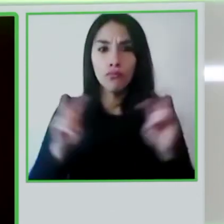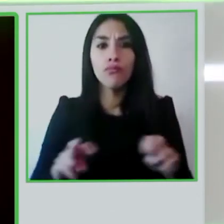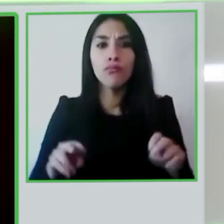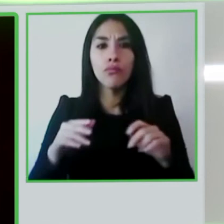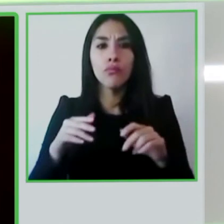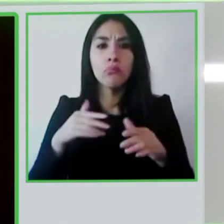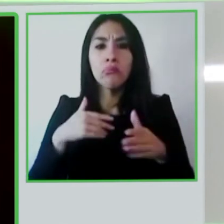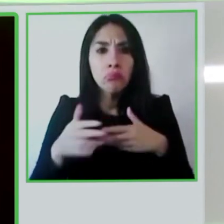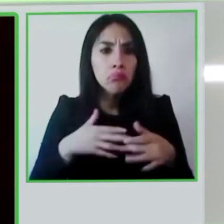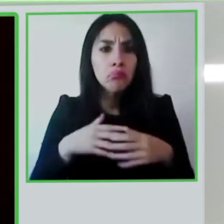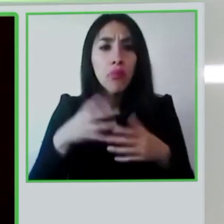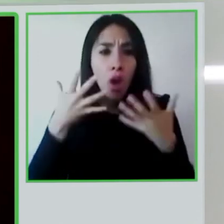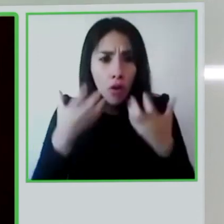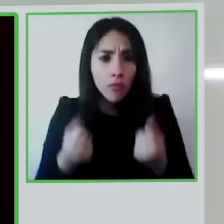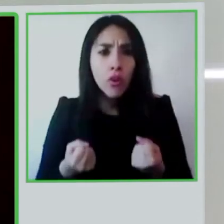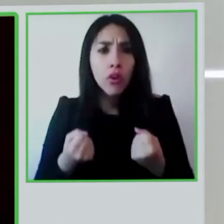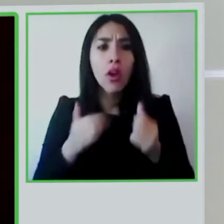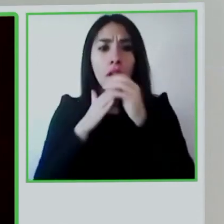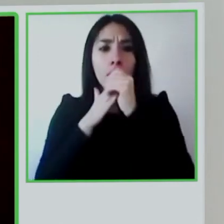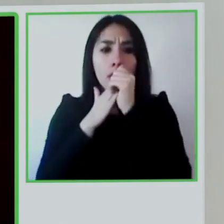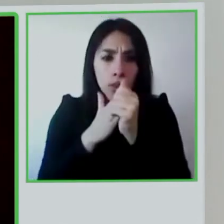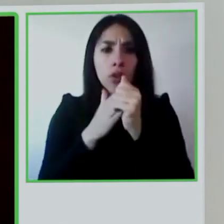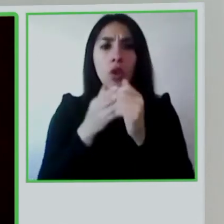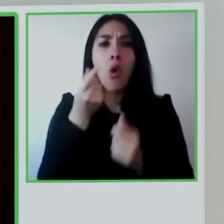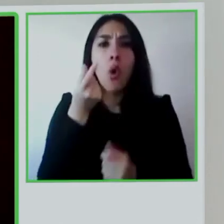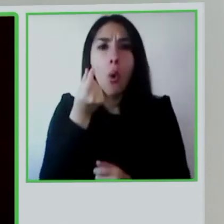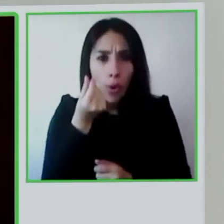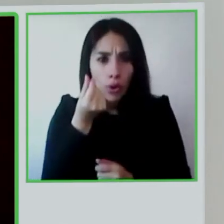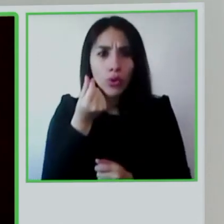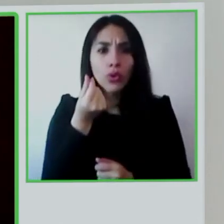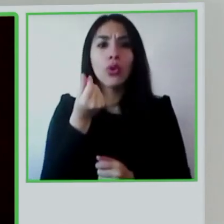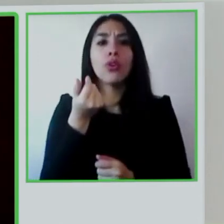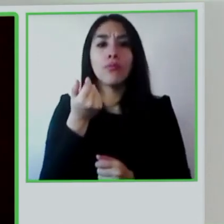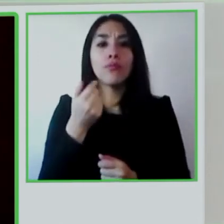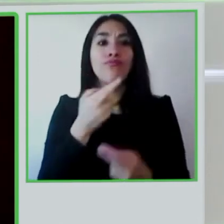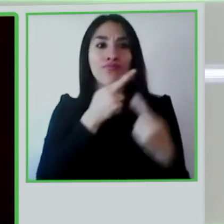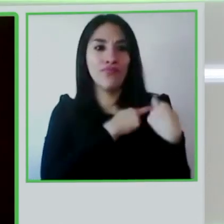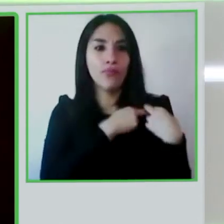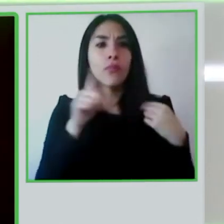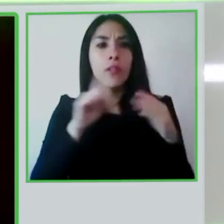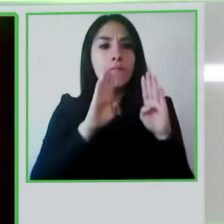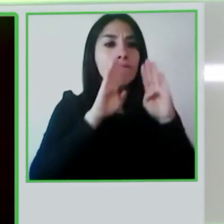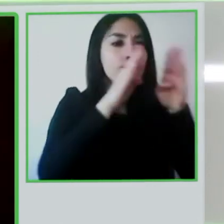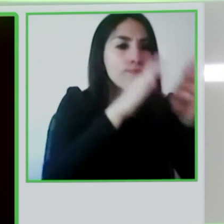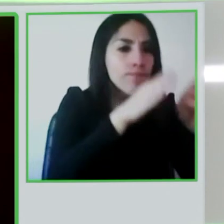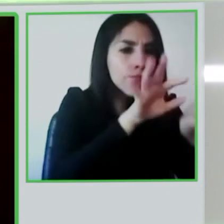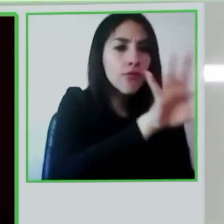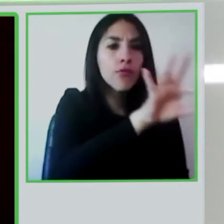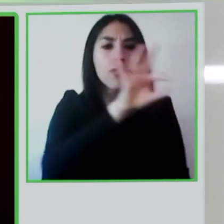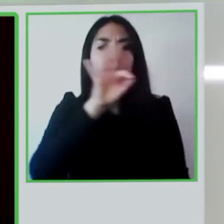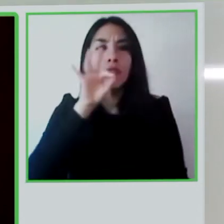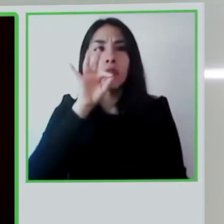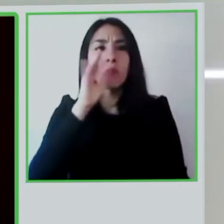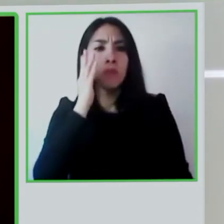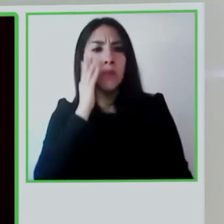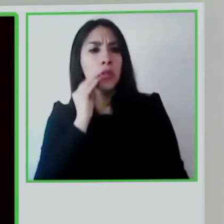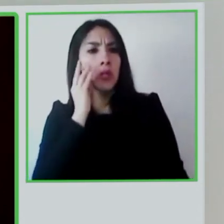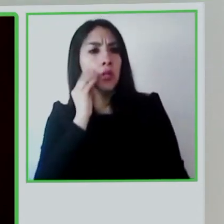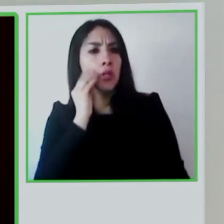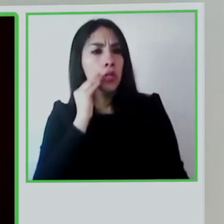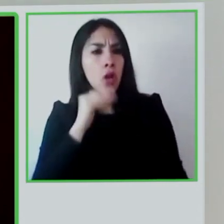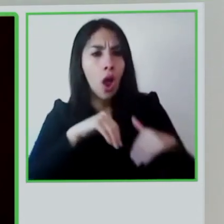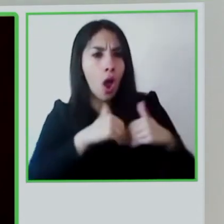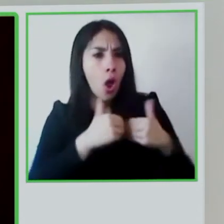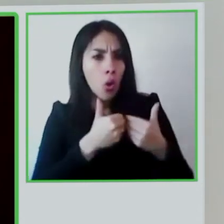commercial leaders are going to take what they can learn from their experience, the practical way in which they are addressing